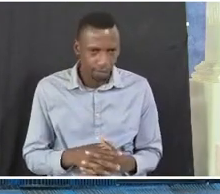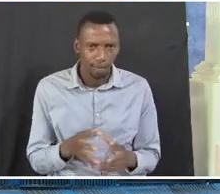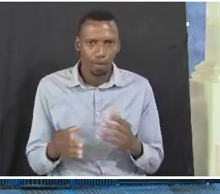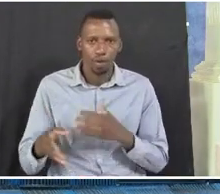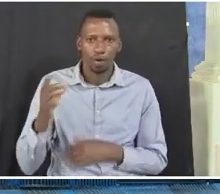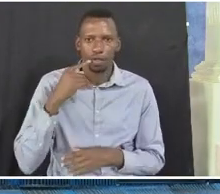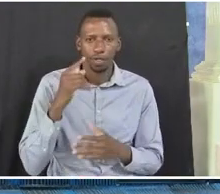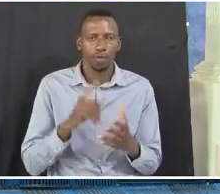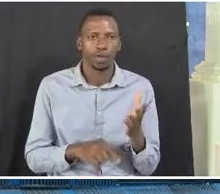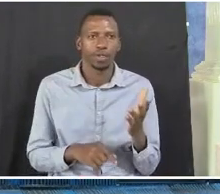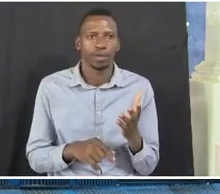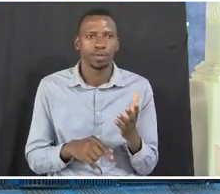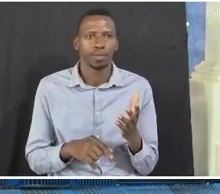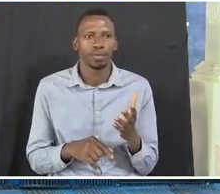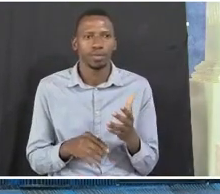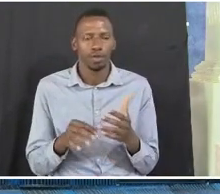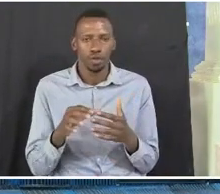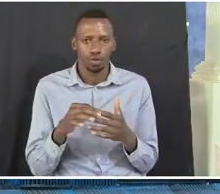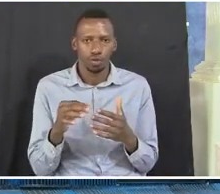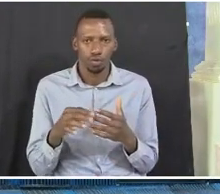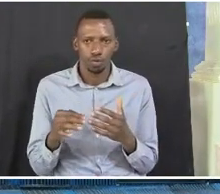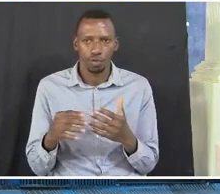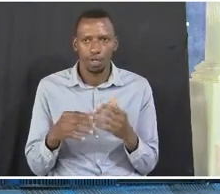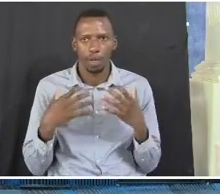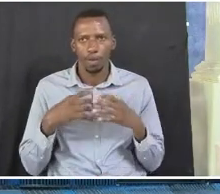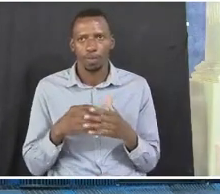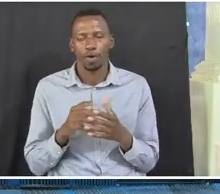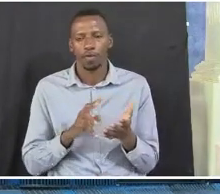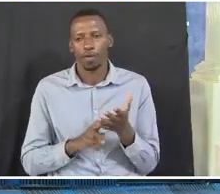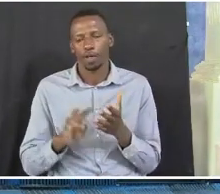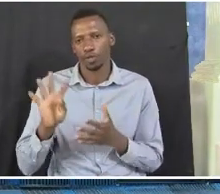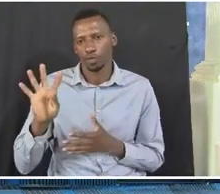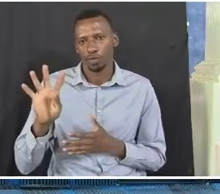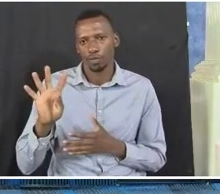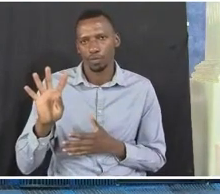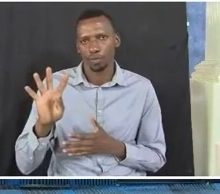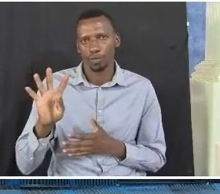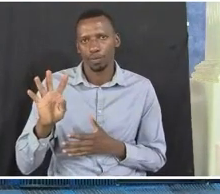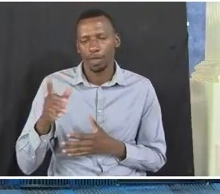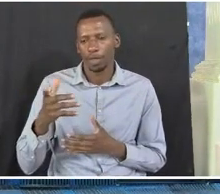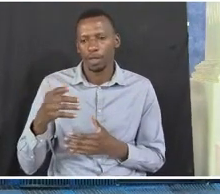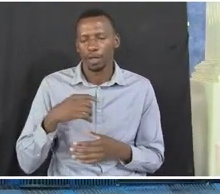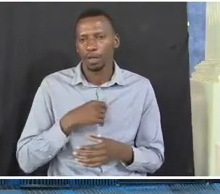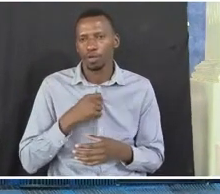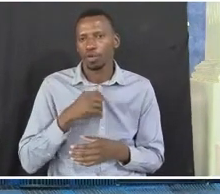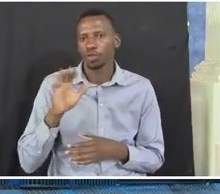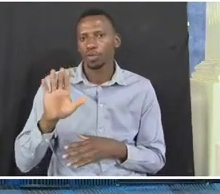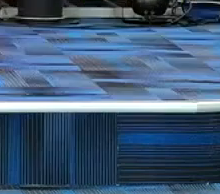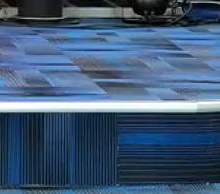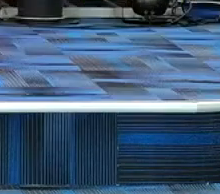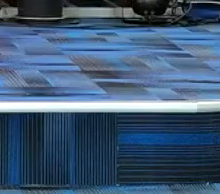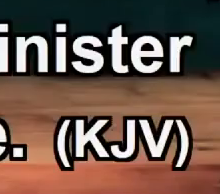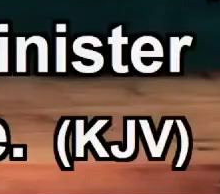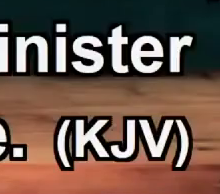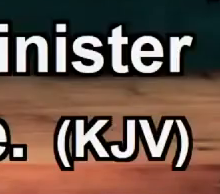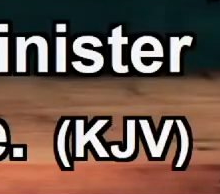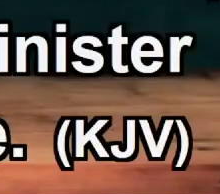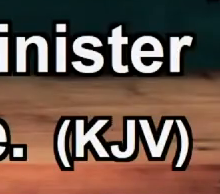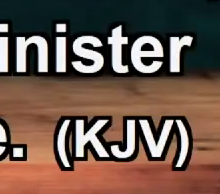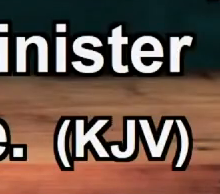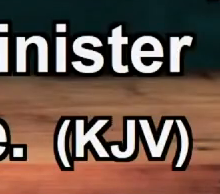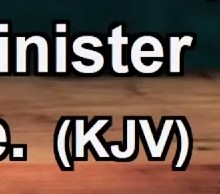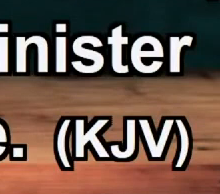God says, choose a people. Verse 4. And these are the garments which they shall make. The end of that